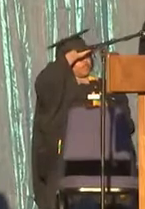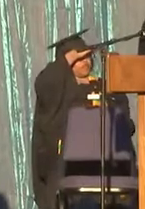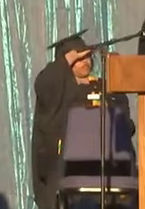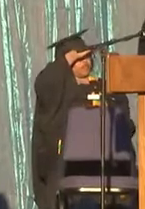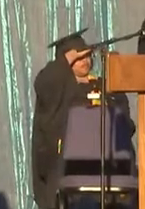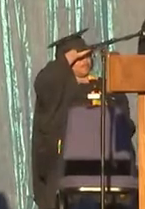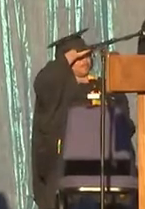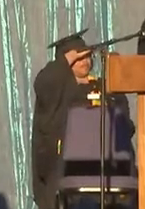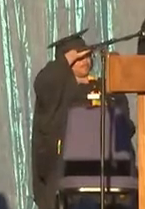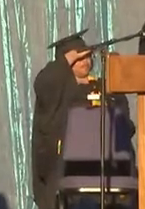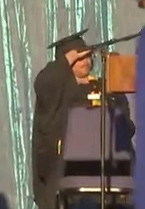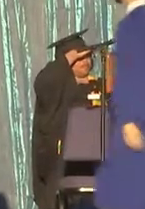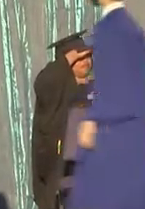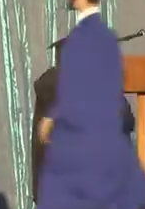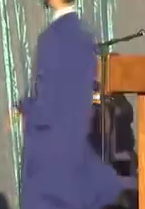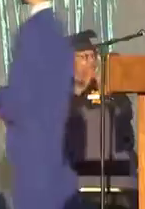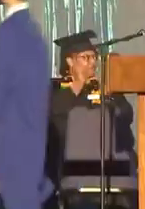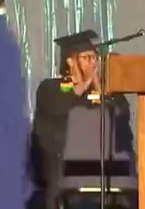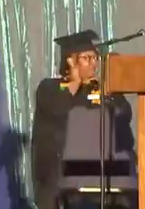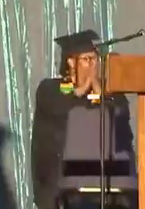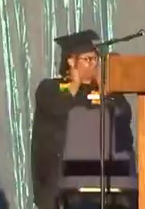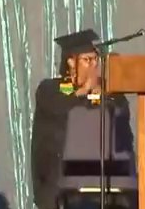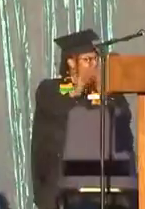Nana Kondo. Say your last